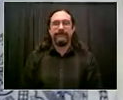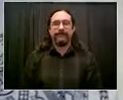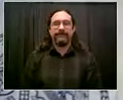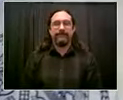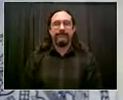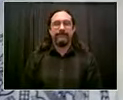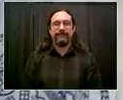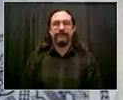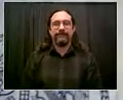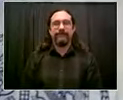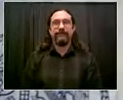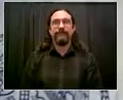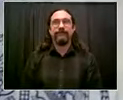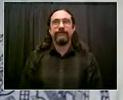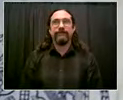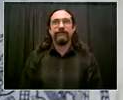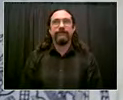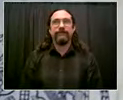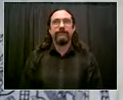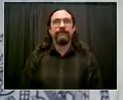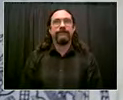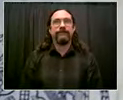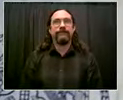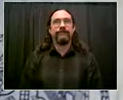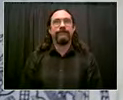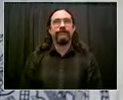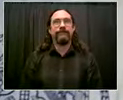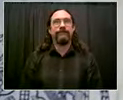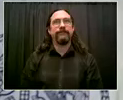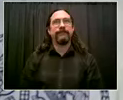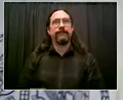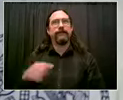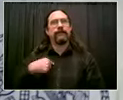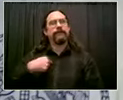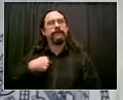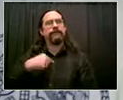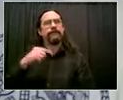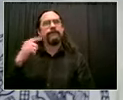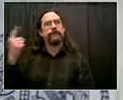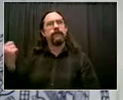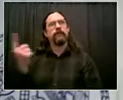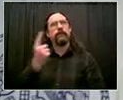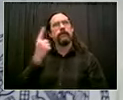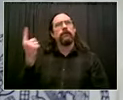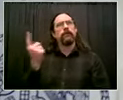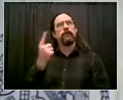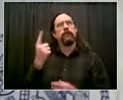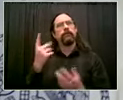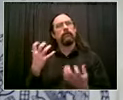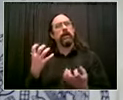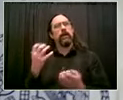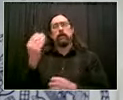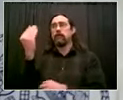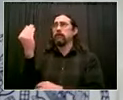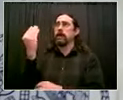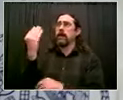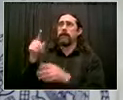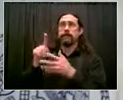I always hope to start out the week with good news for everyone, but this was a very, very tough weekend.